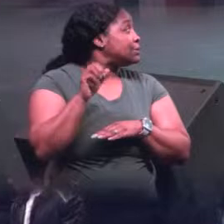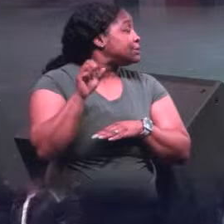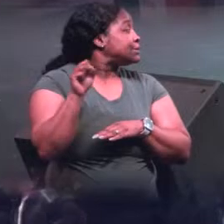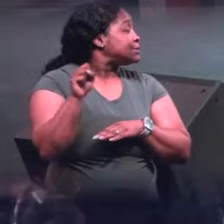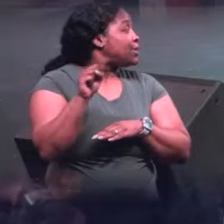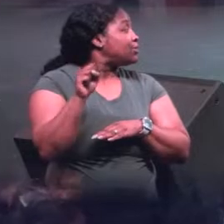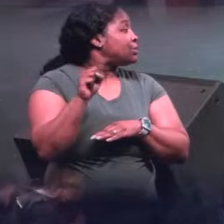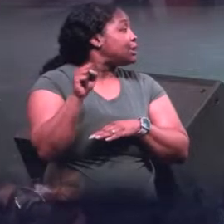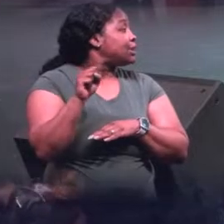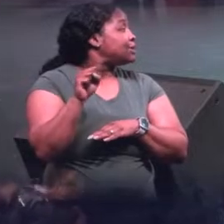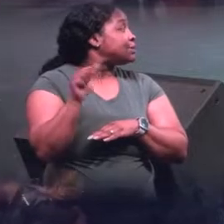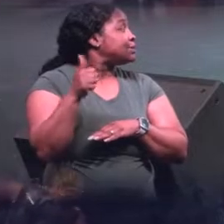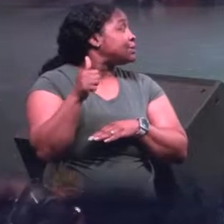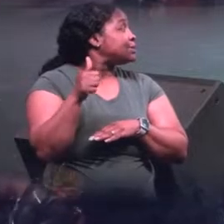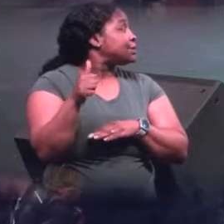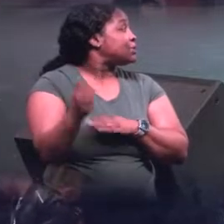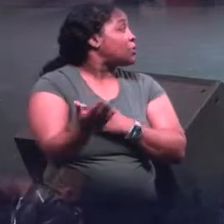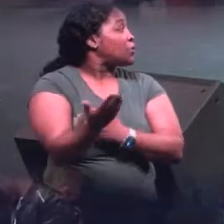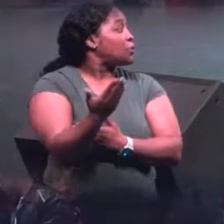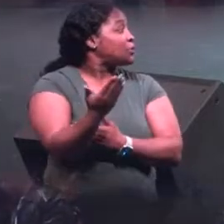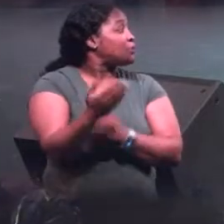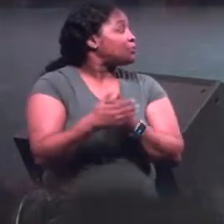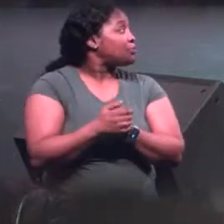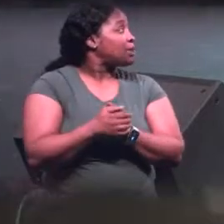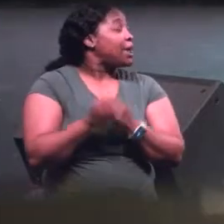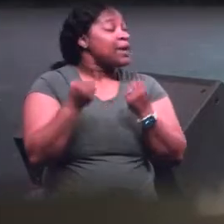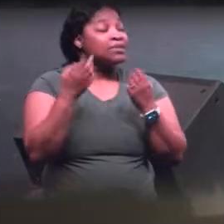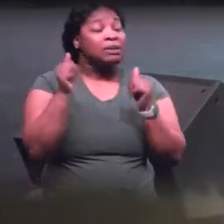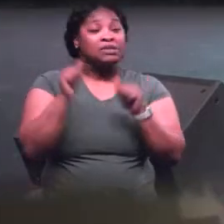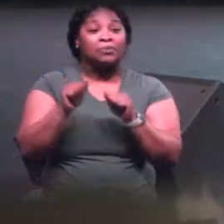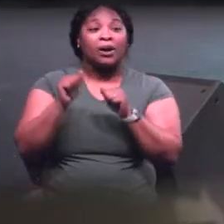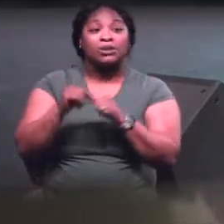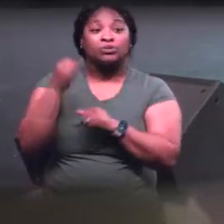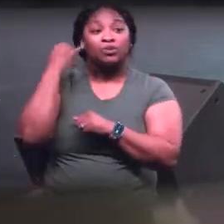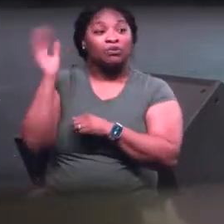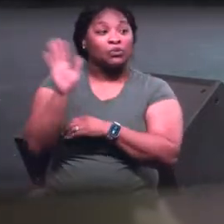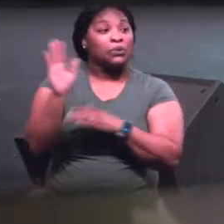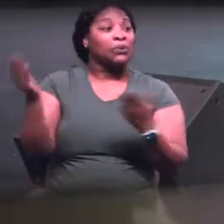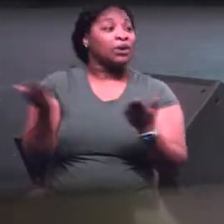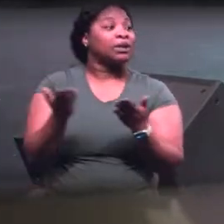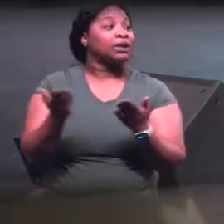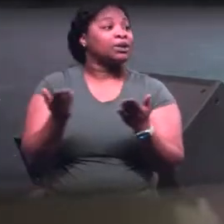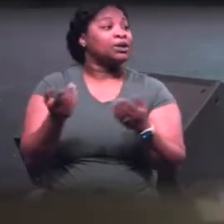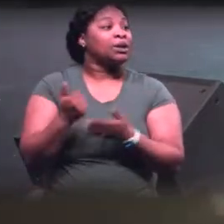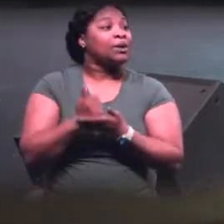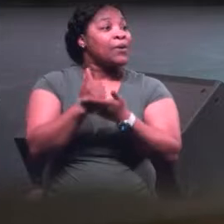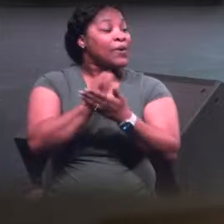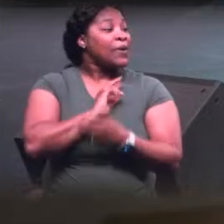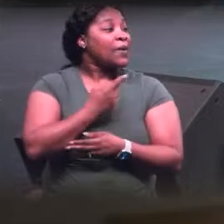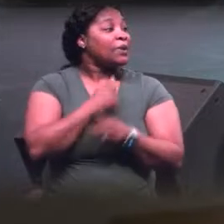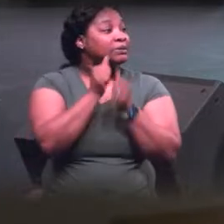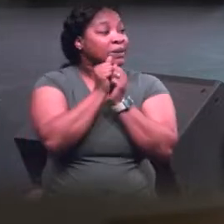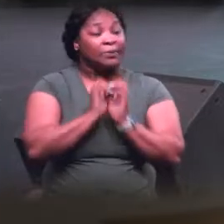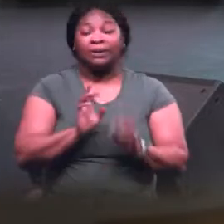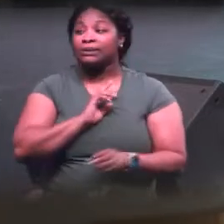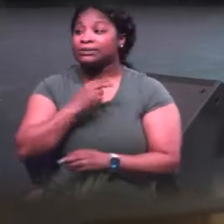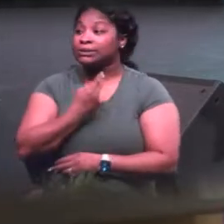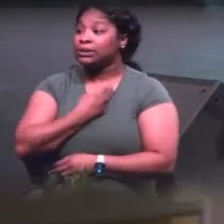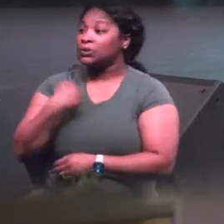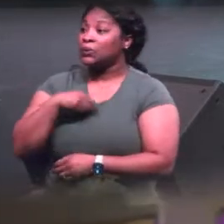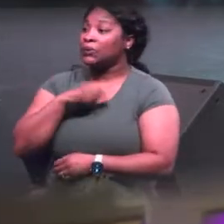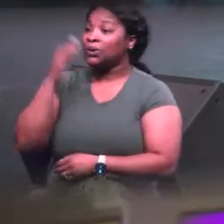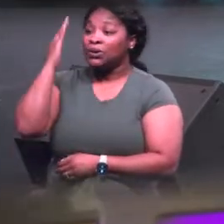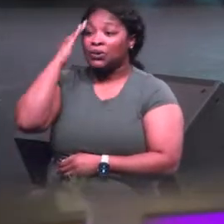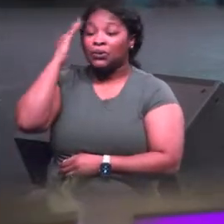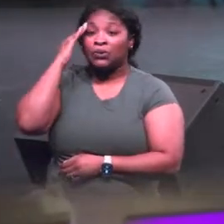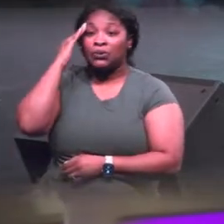time? 10 a.m. As many as possible. If you're here, it will help us and bless us. We know that there was